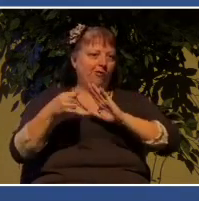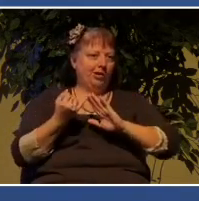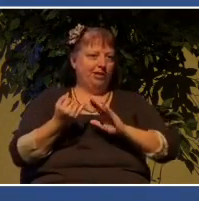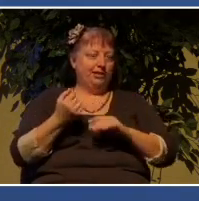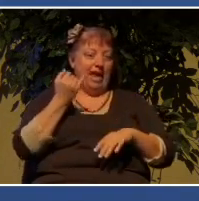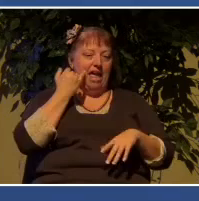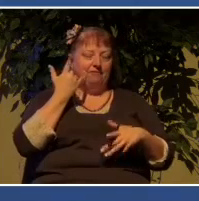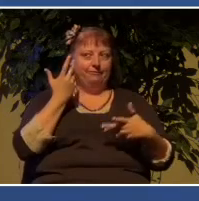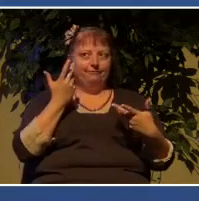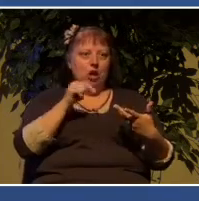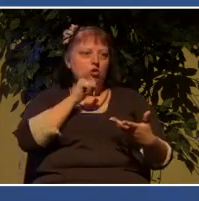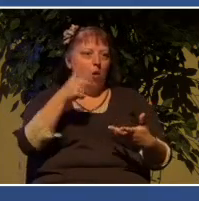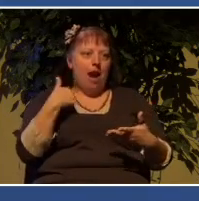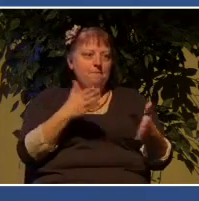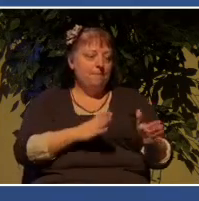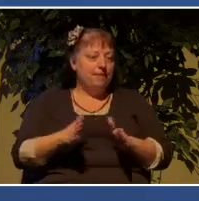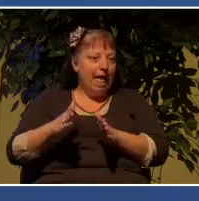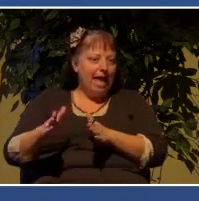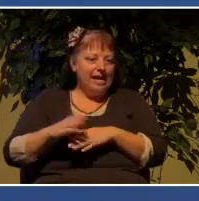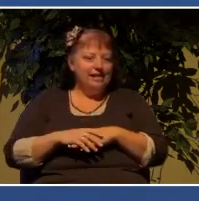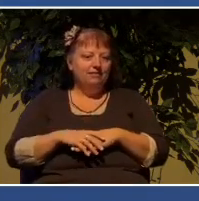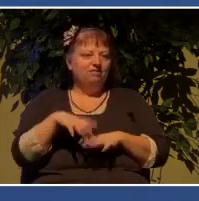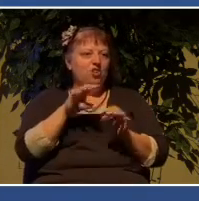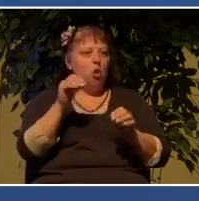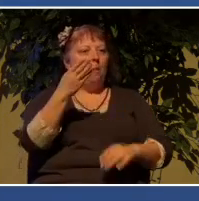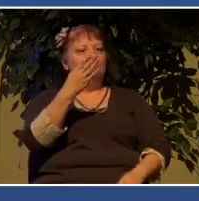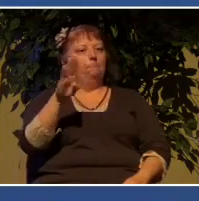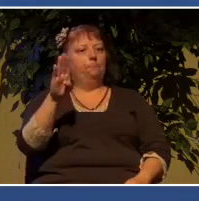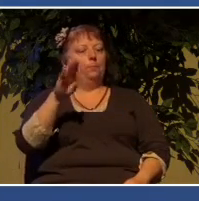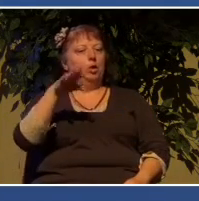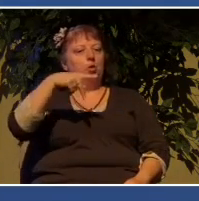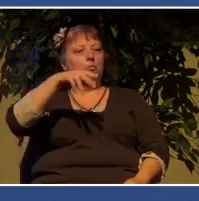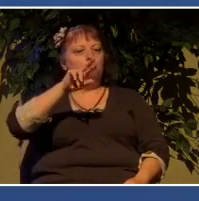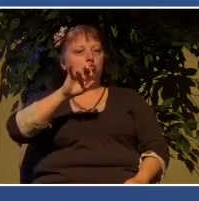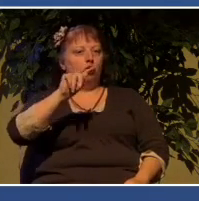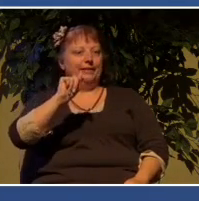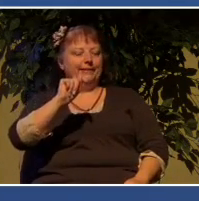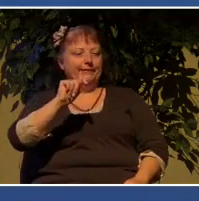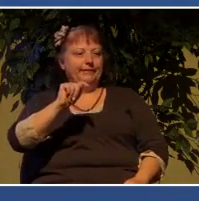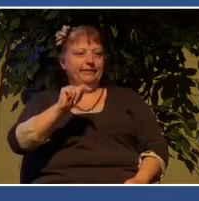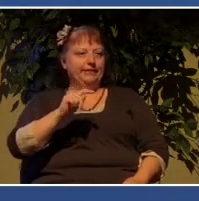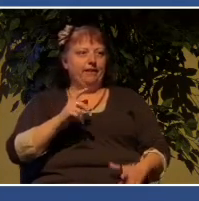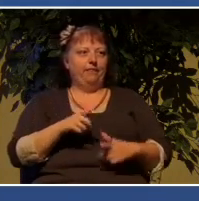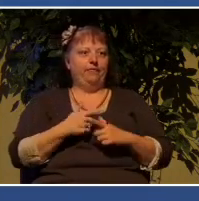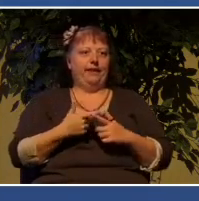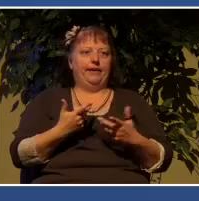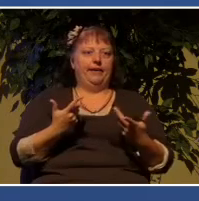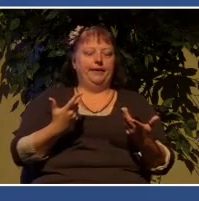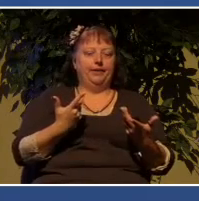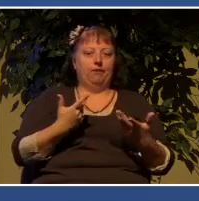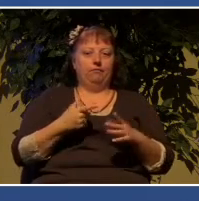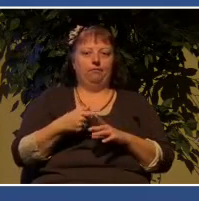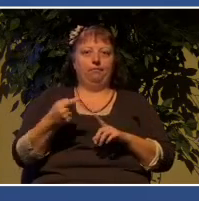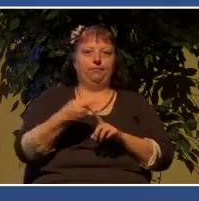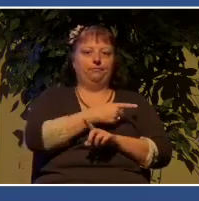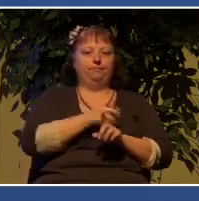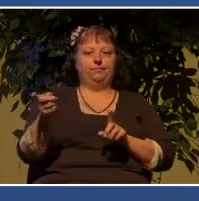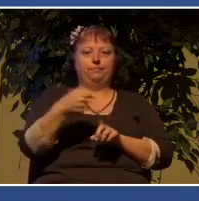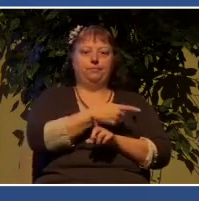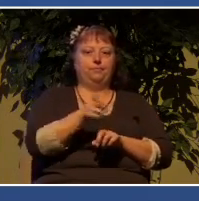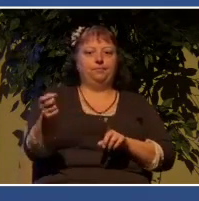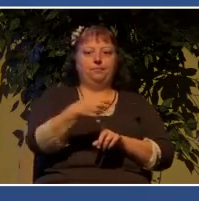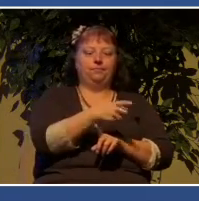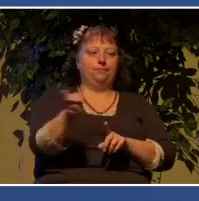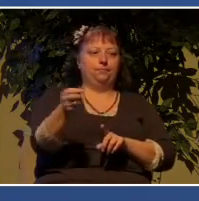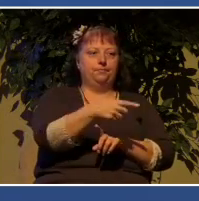where you're going and if you don't know what blueprint to follow, then you end up doing a lot of zigzagging, and at the end you have nothing to show for